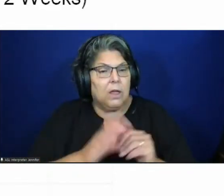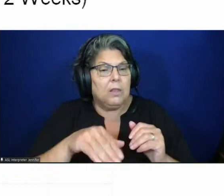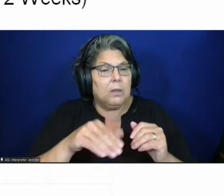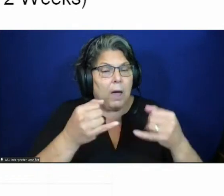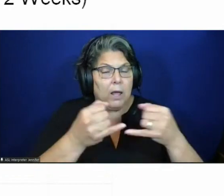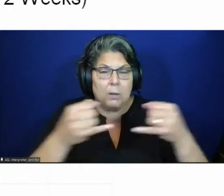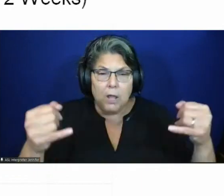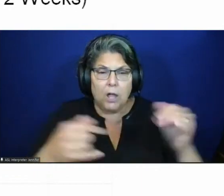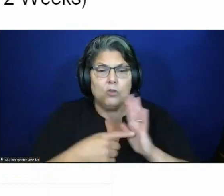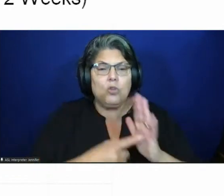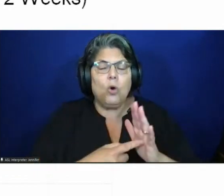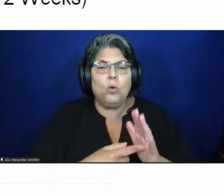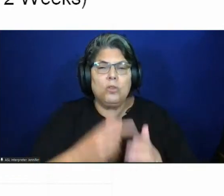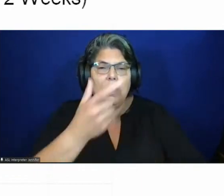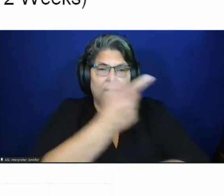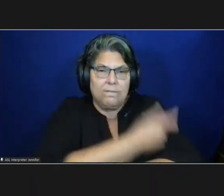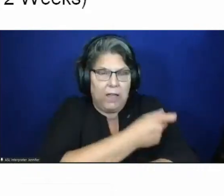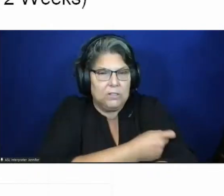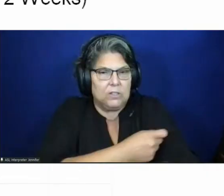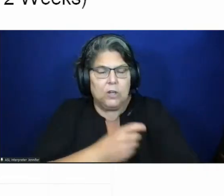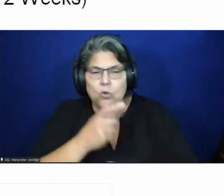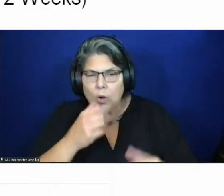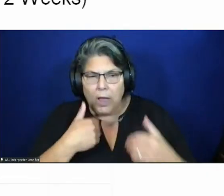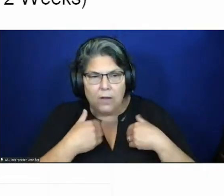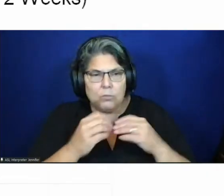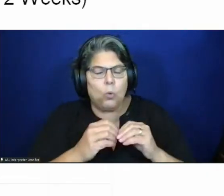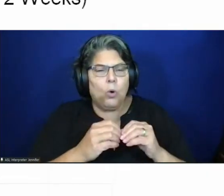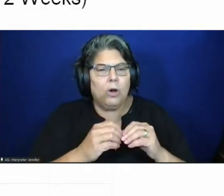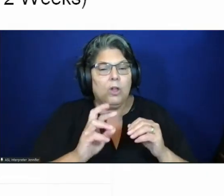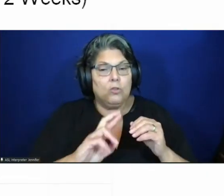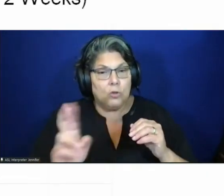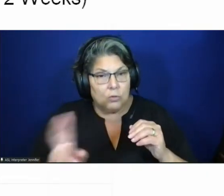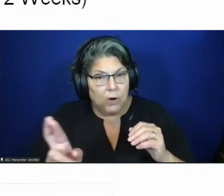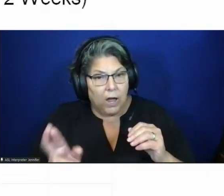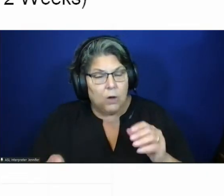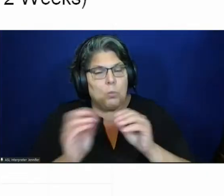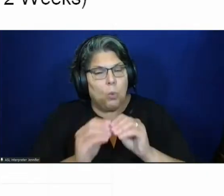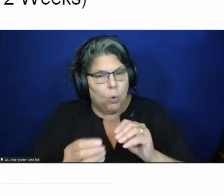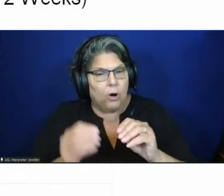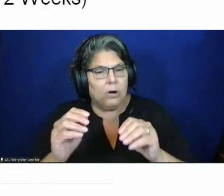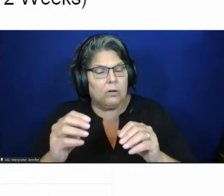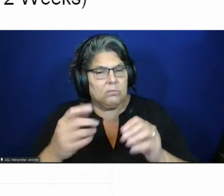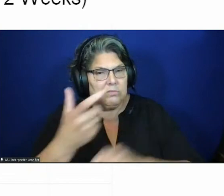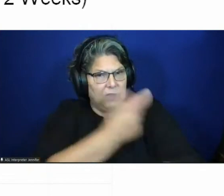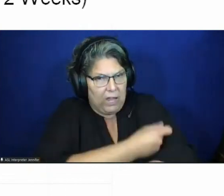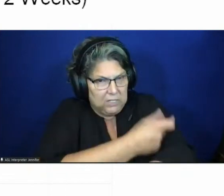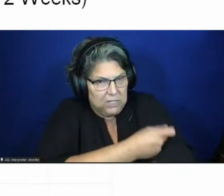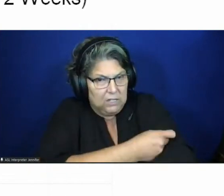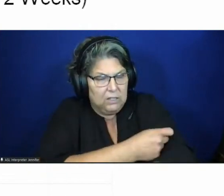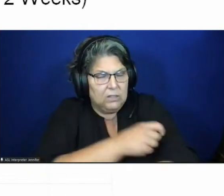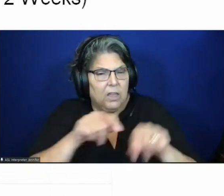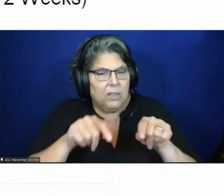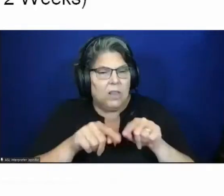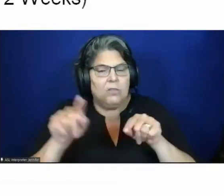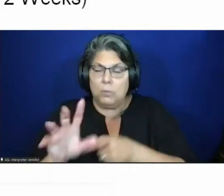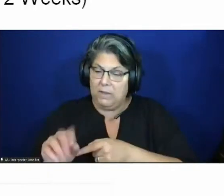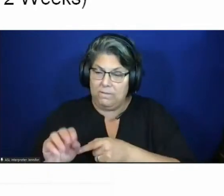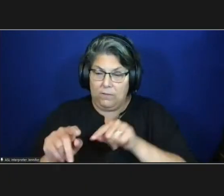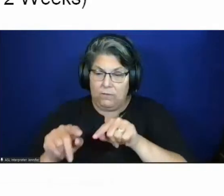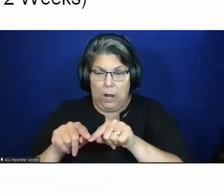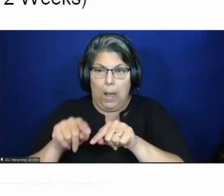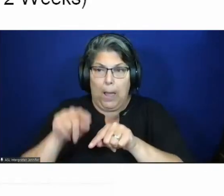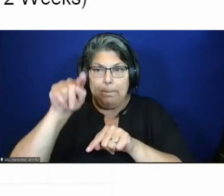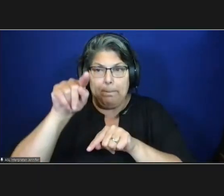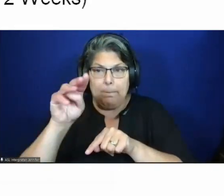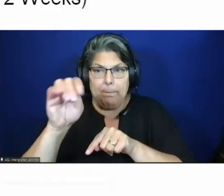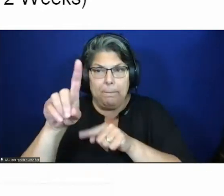the vaccination coverage. More to the right is higher vaccination coverage. And if you look directly up from the 50, there's